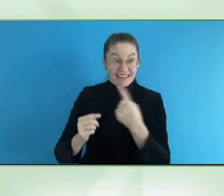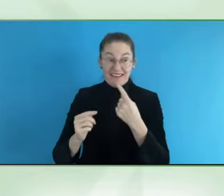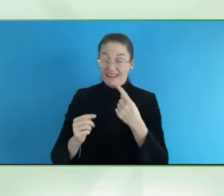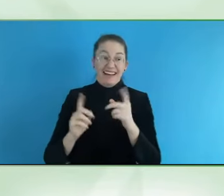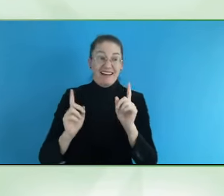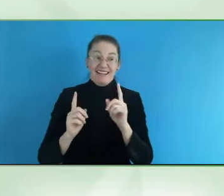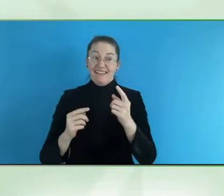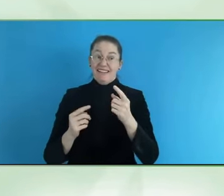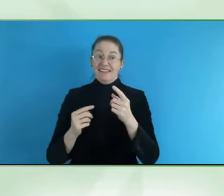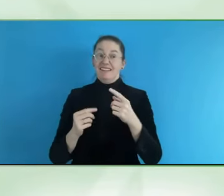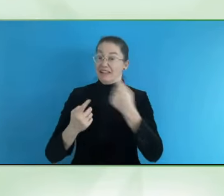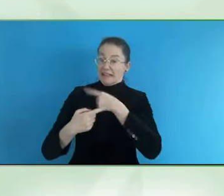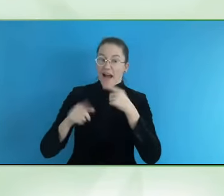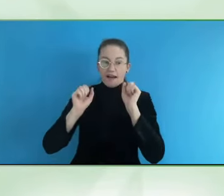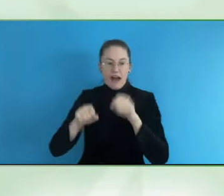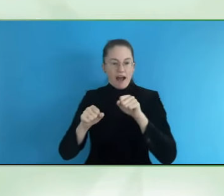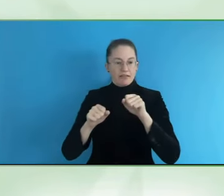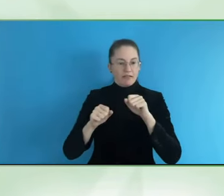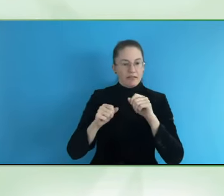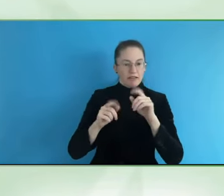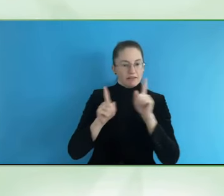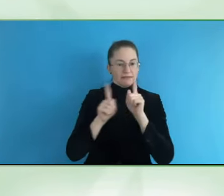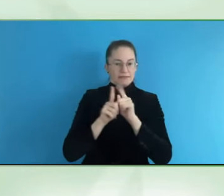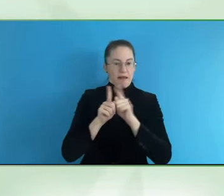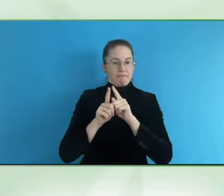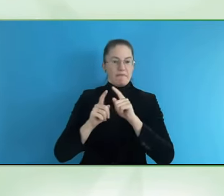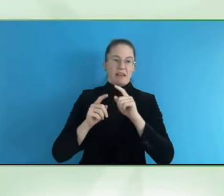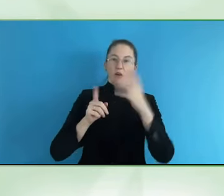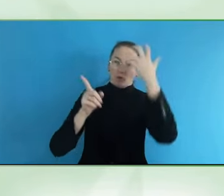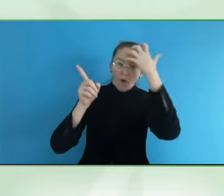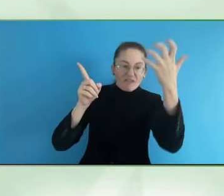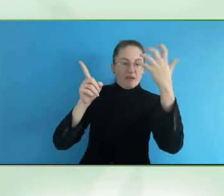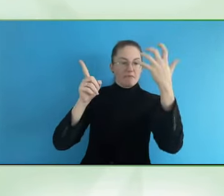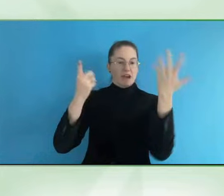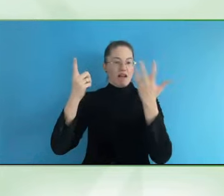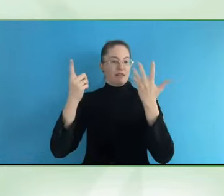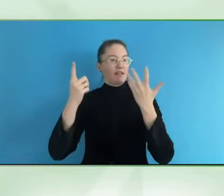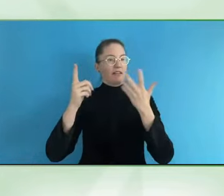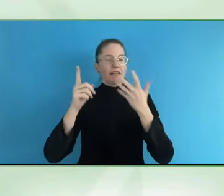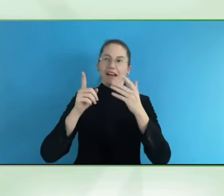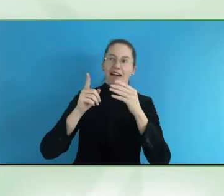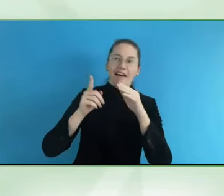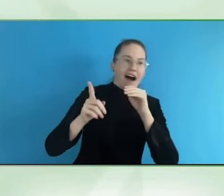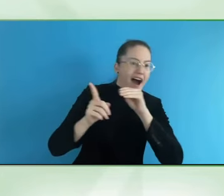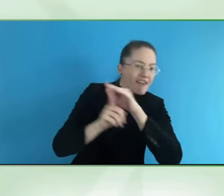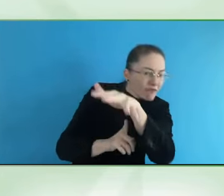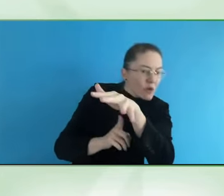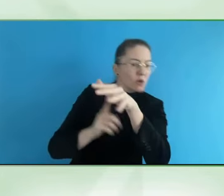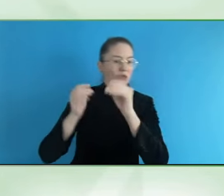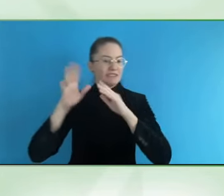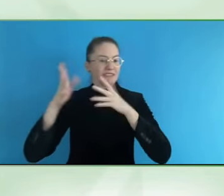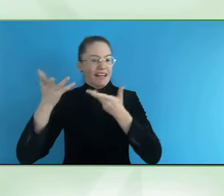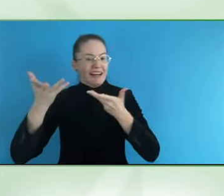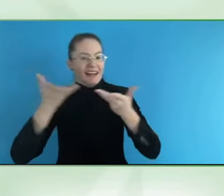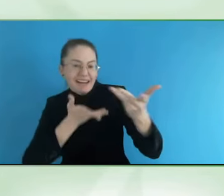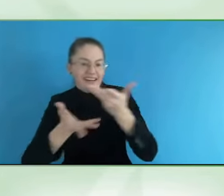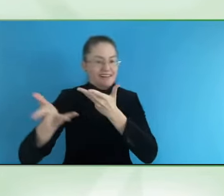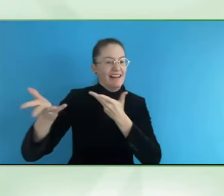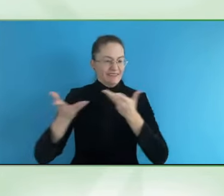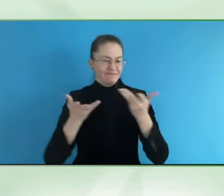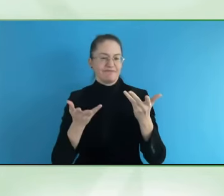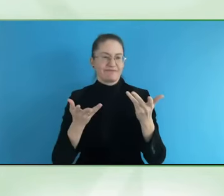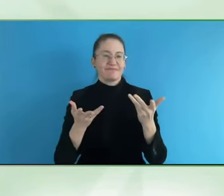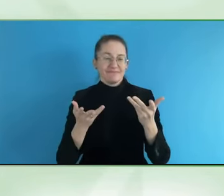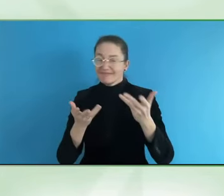whole country, whether it is a region, whether it is a school or a set of schools, whether it's our own classroom, we all have a sphere of influence. And I